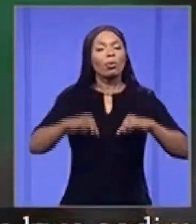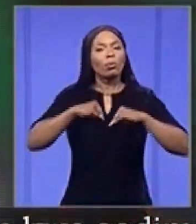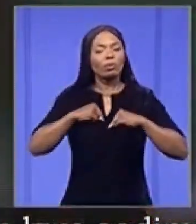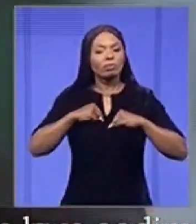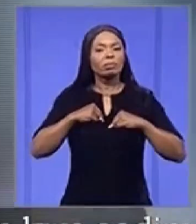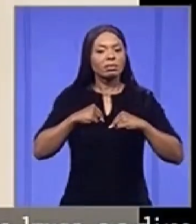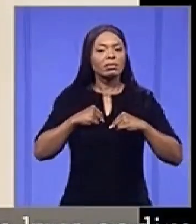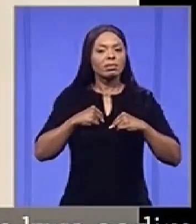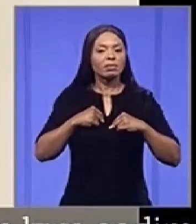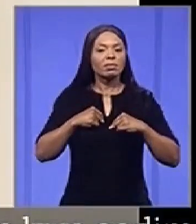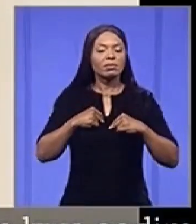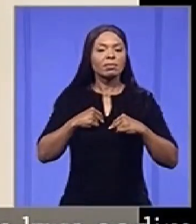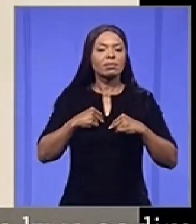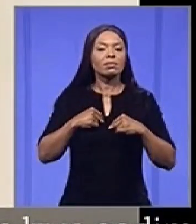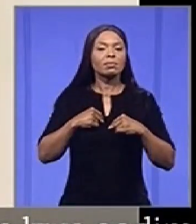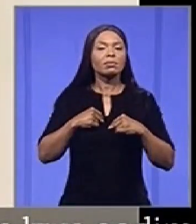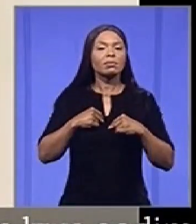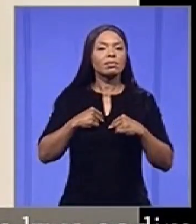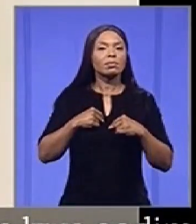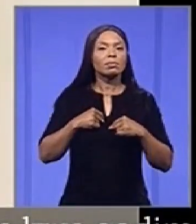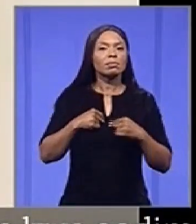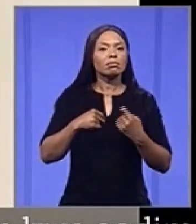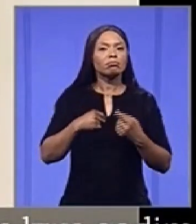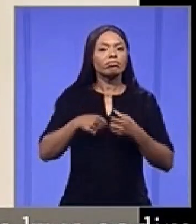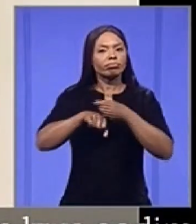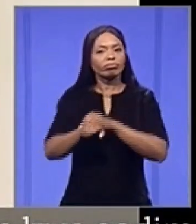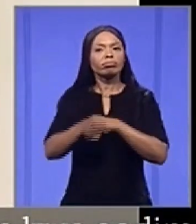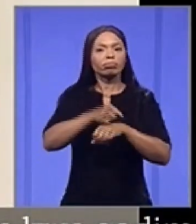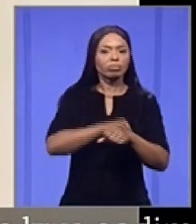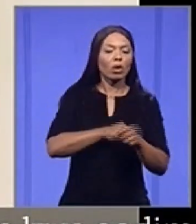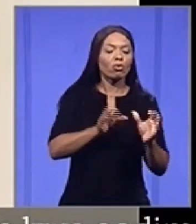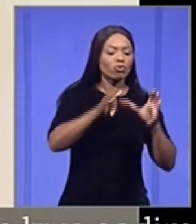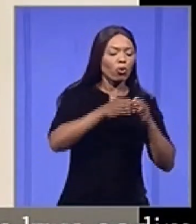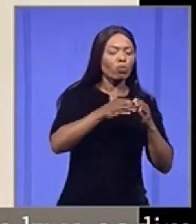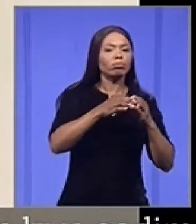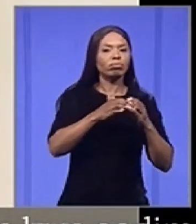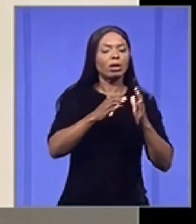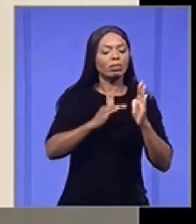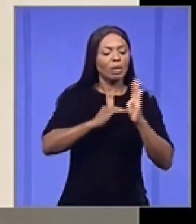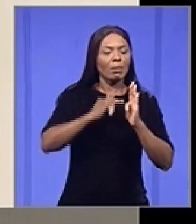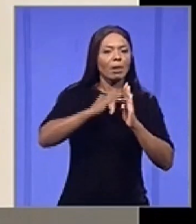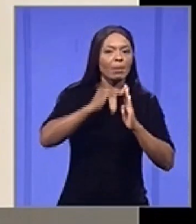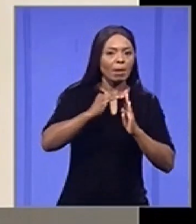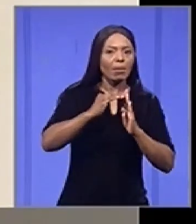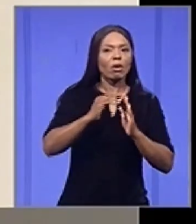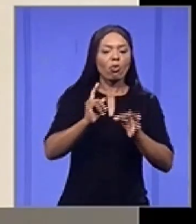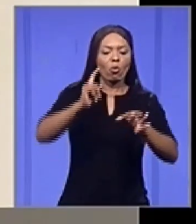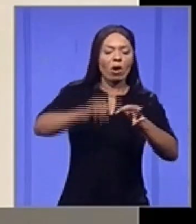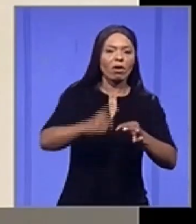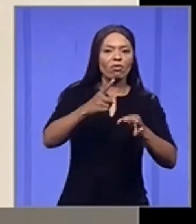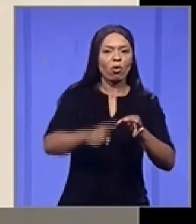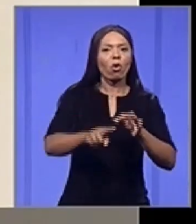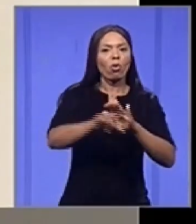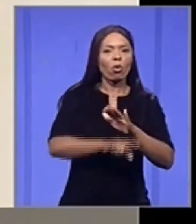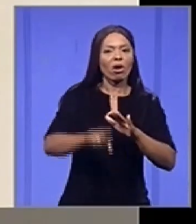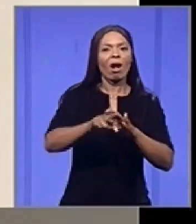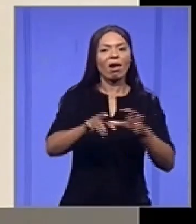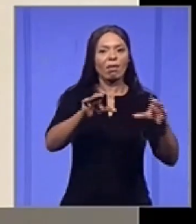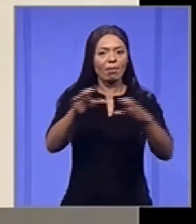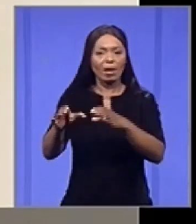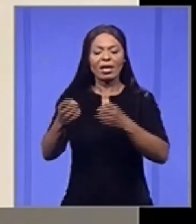go out of the group stages. We make sure that we qualify for knockout stages, which is something that made us